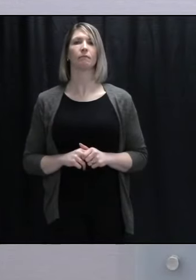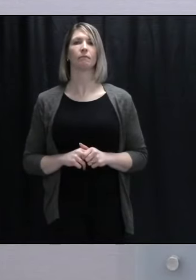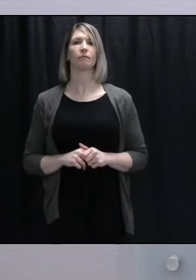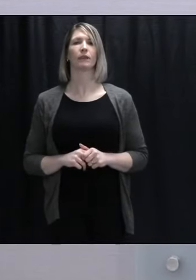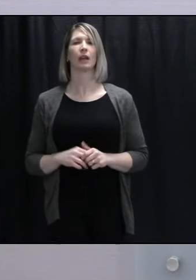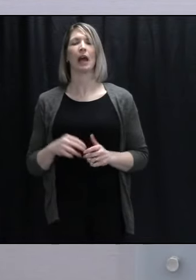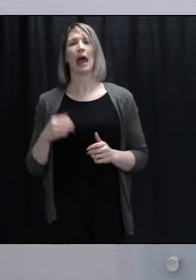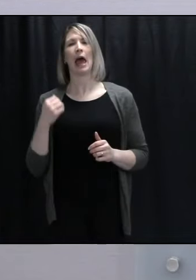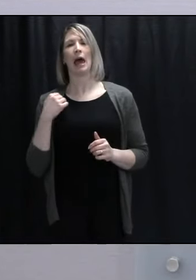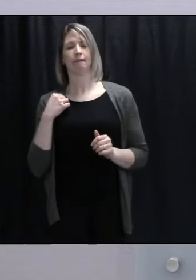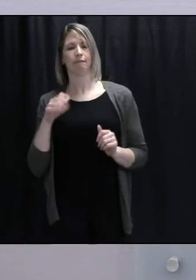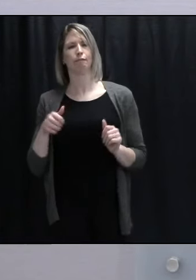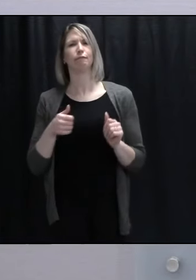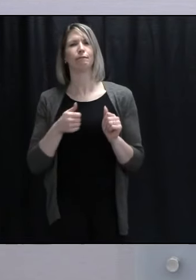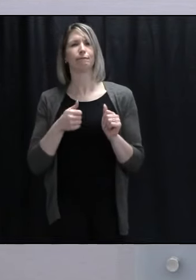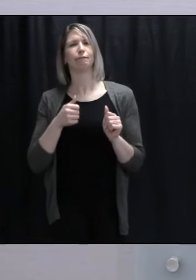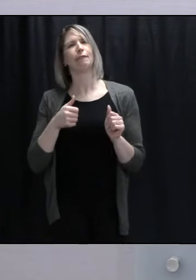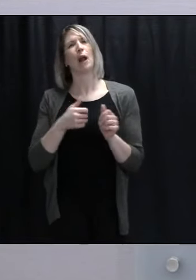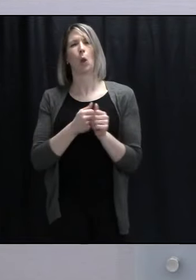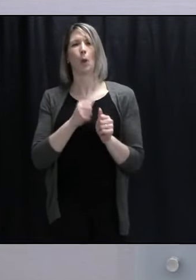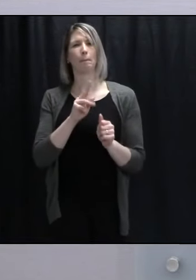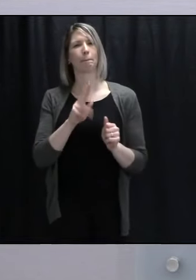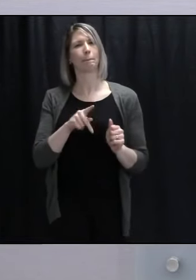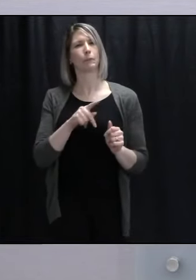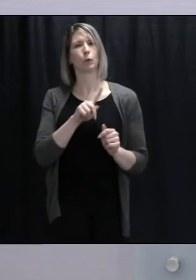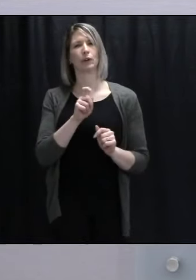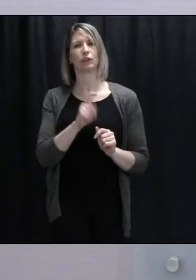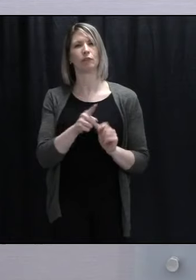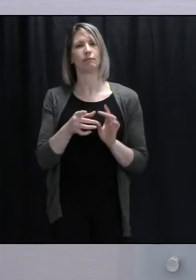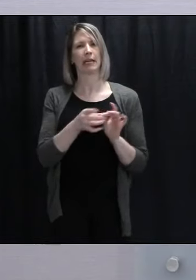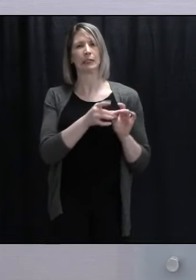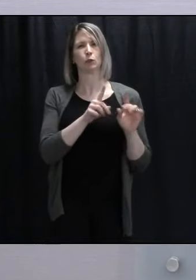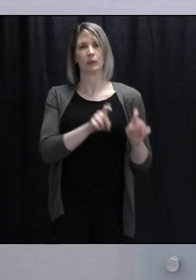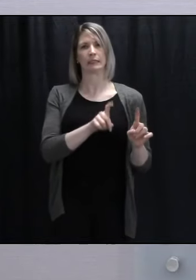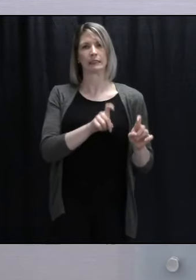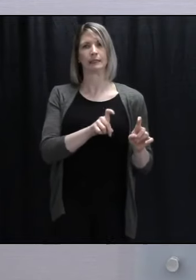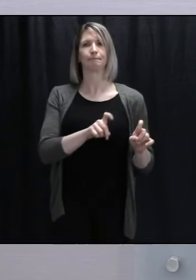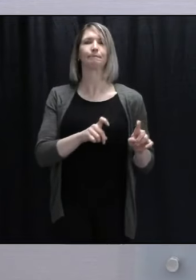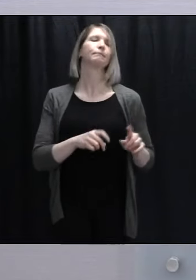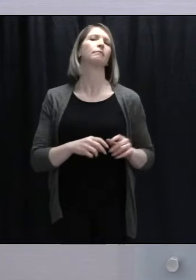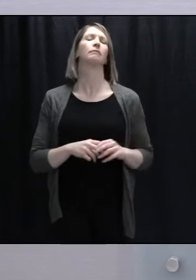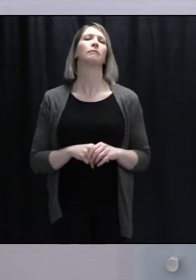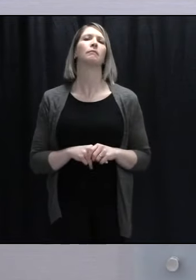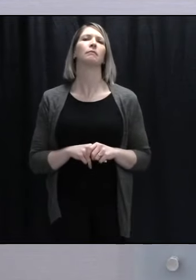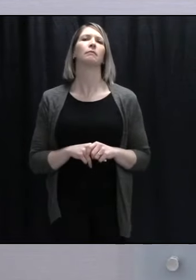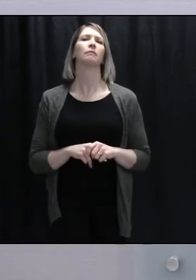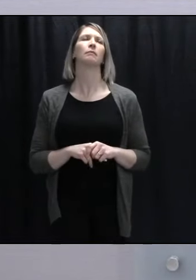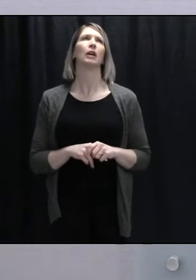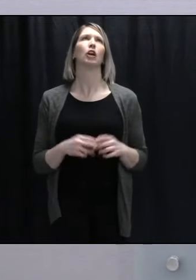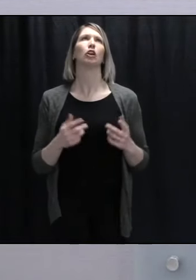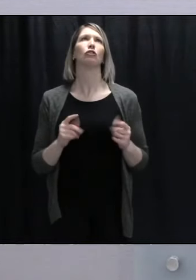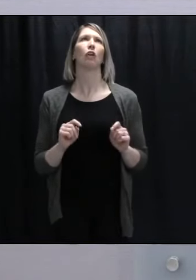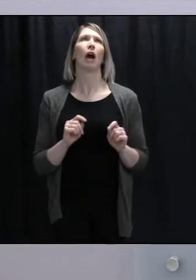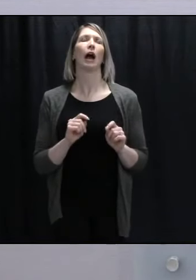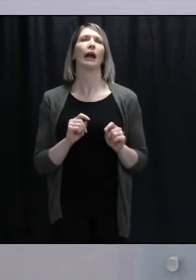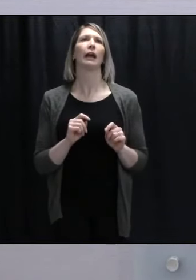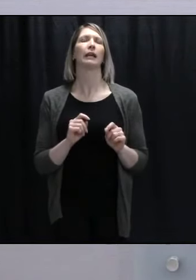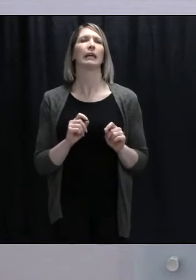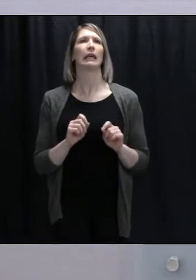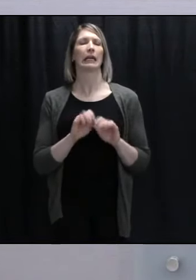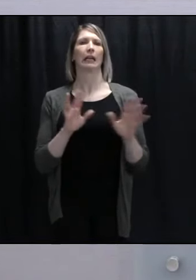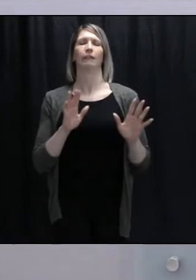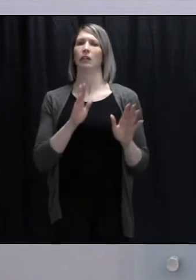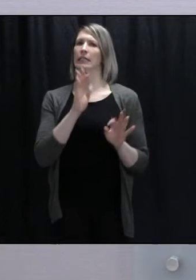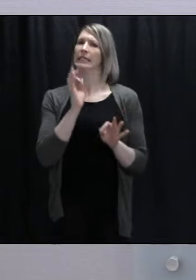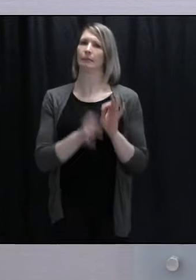earlier questions about testing. And I just want to make it a simple question. If you have any